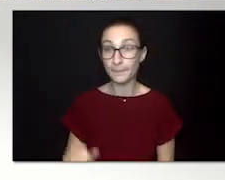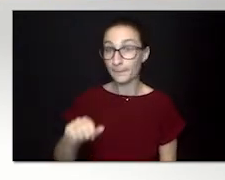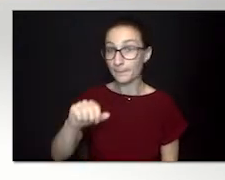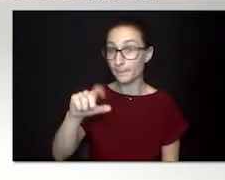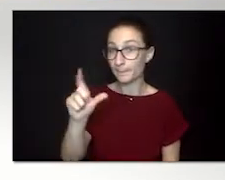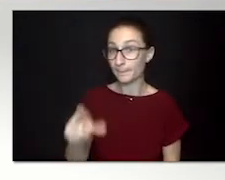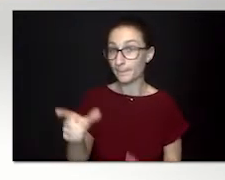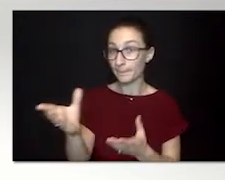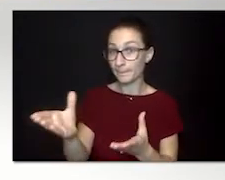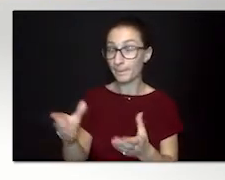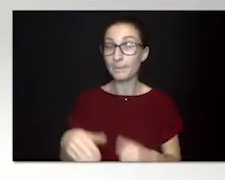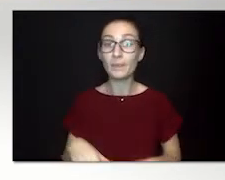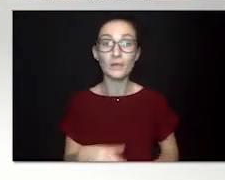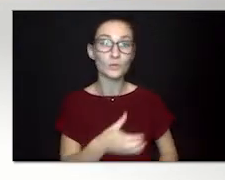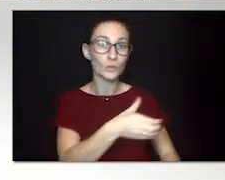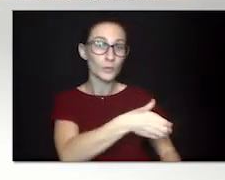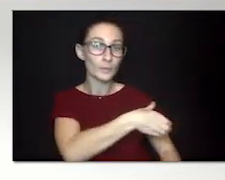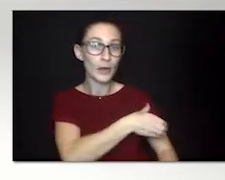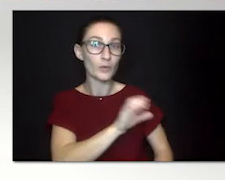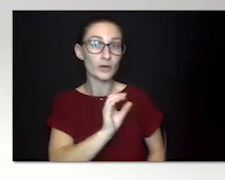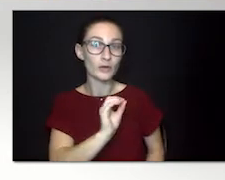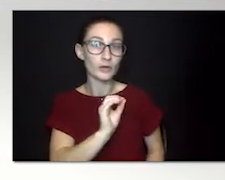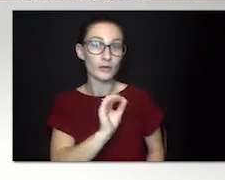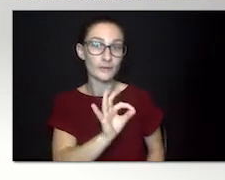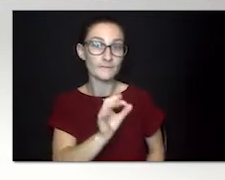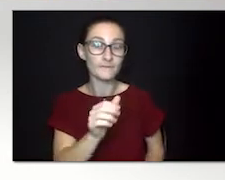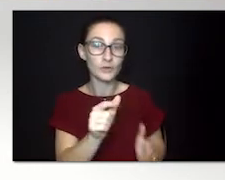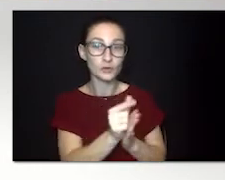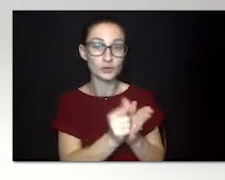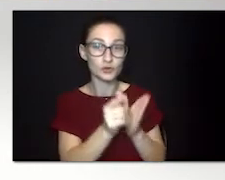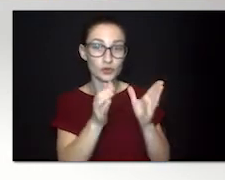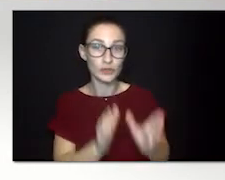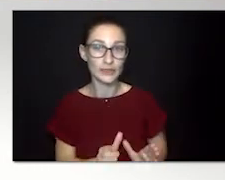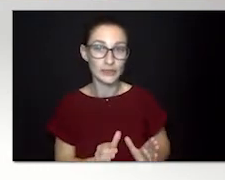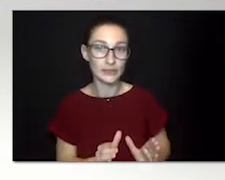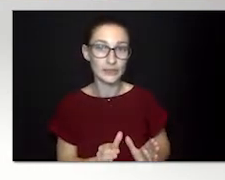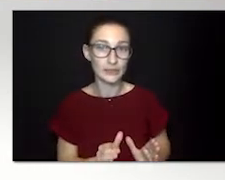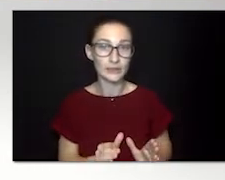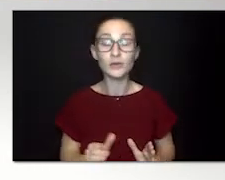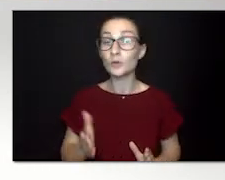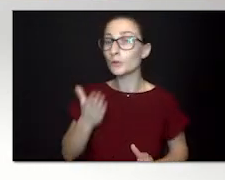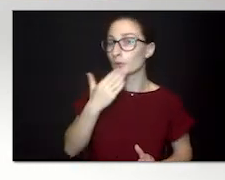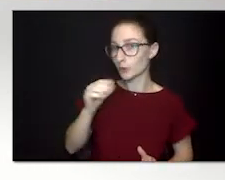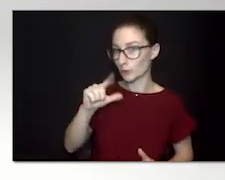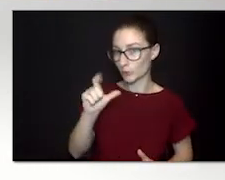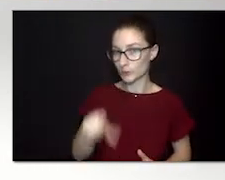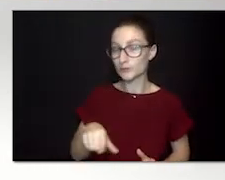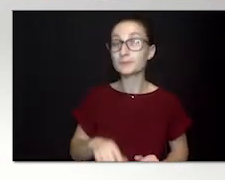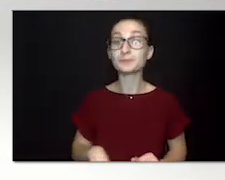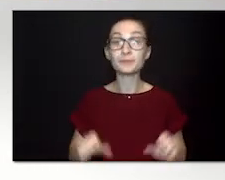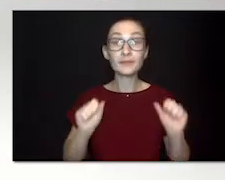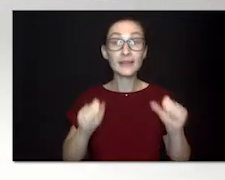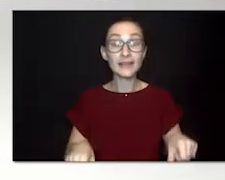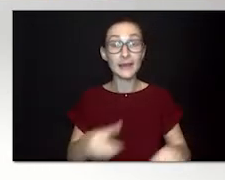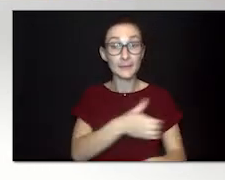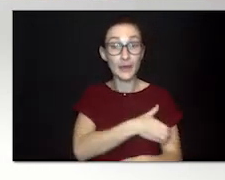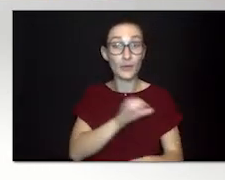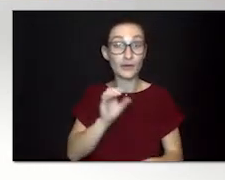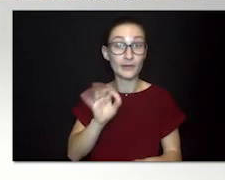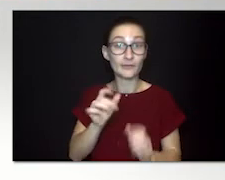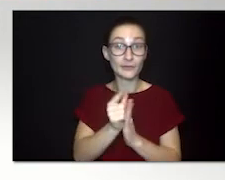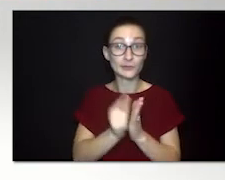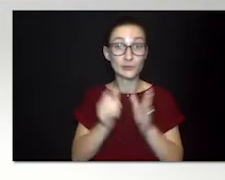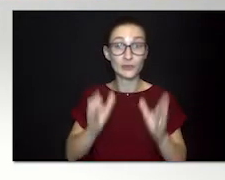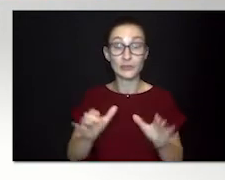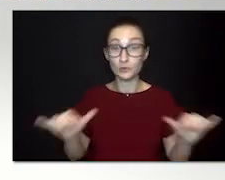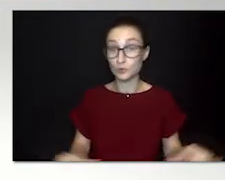So, can power of attorney do the same things? That's a great question. Okay, so the question was, can a power of